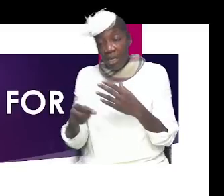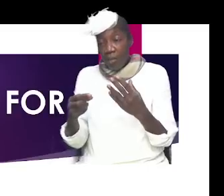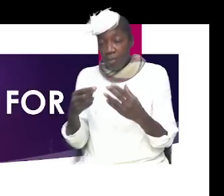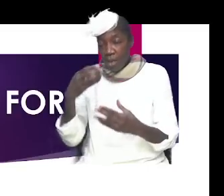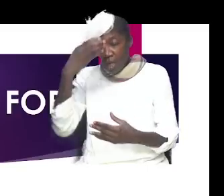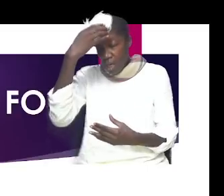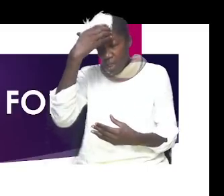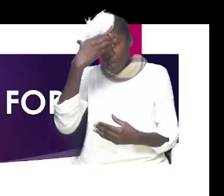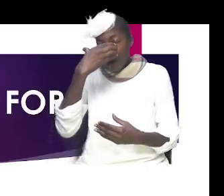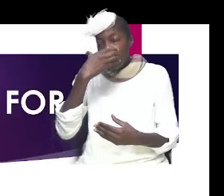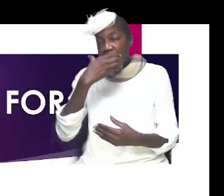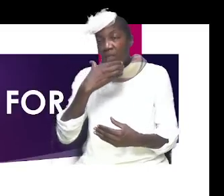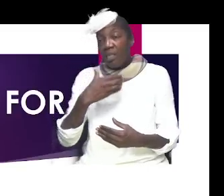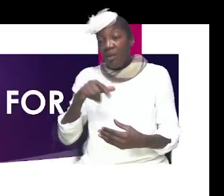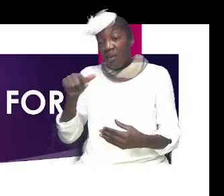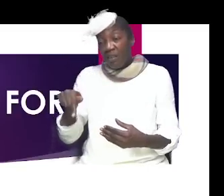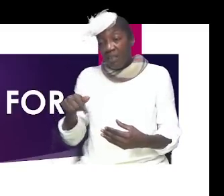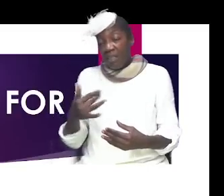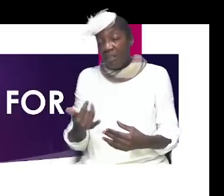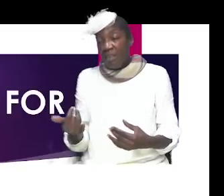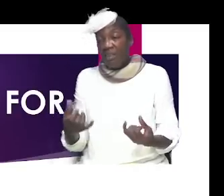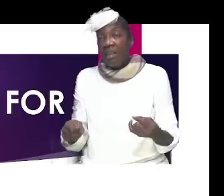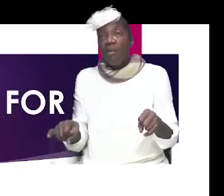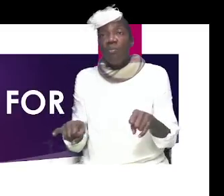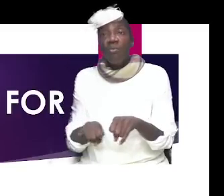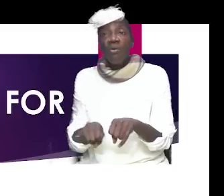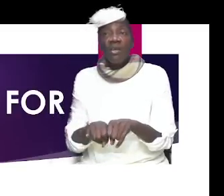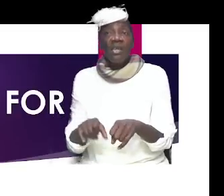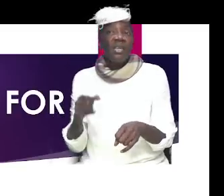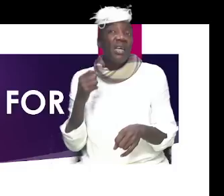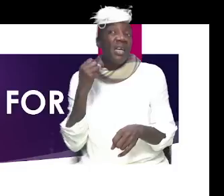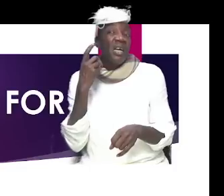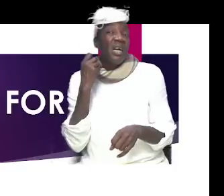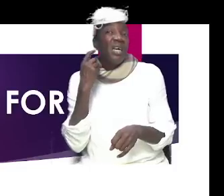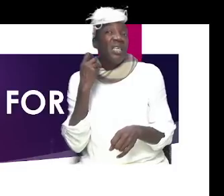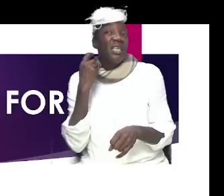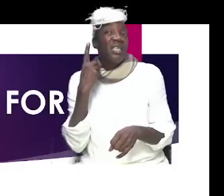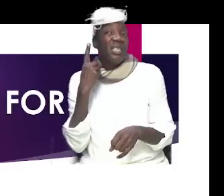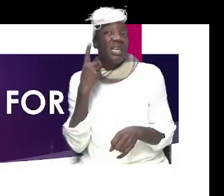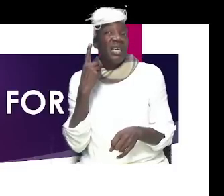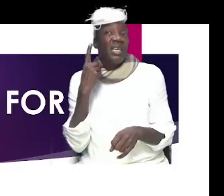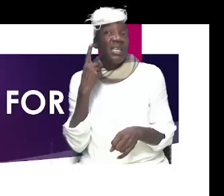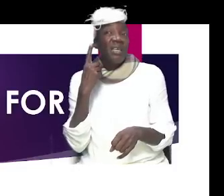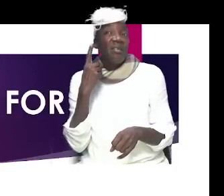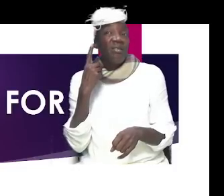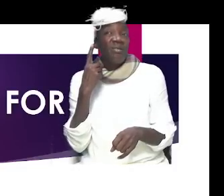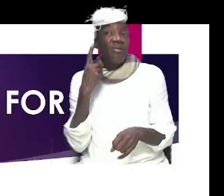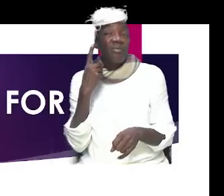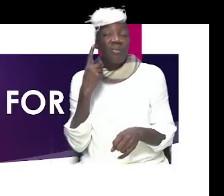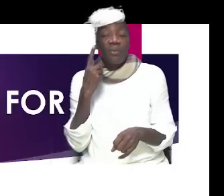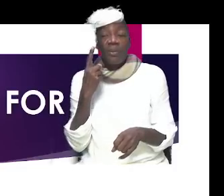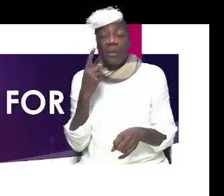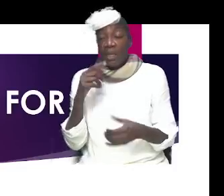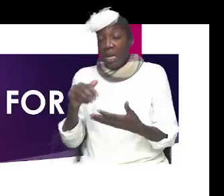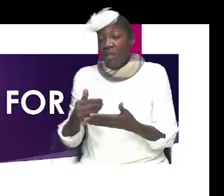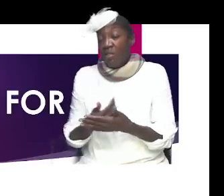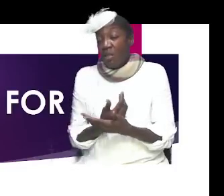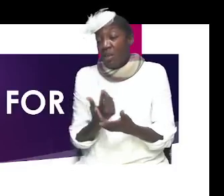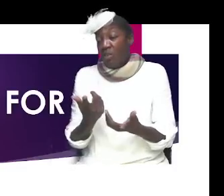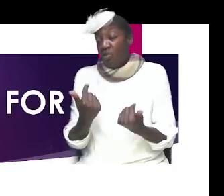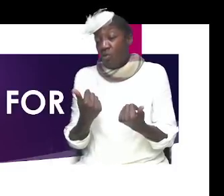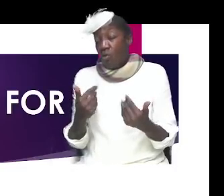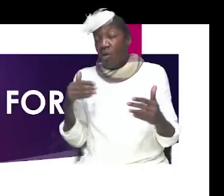thing is. It is important that we understand that these things are going to come